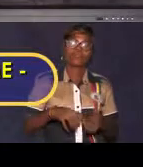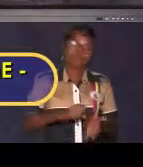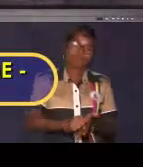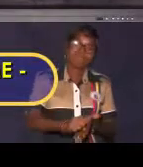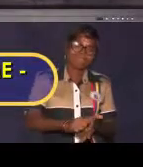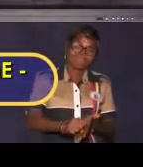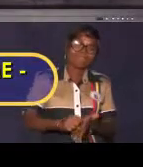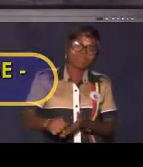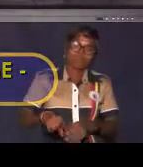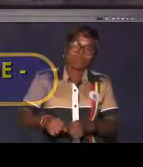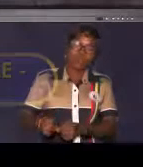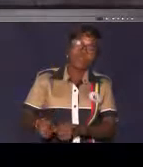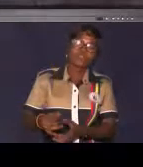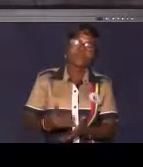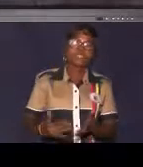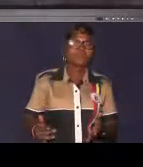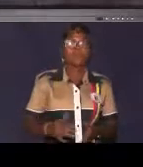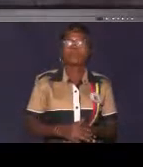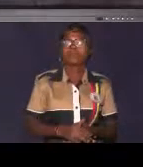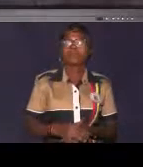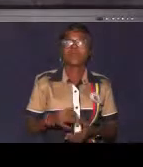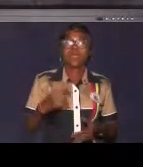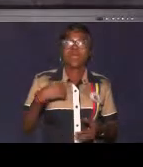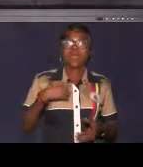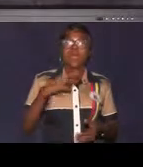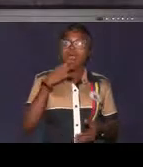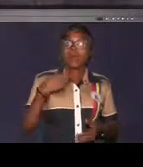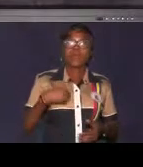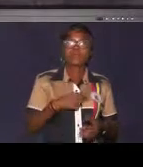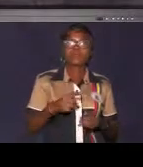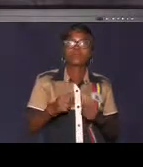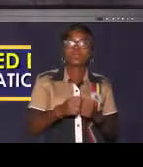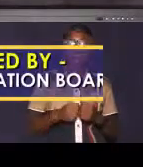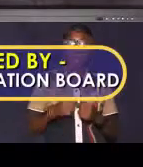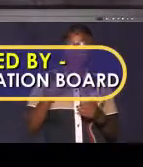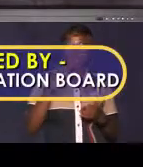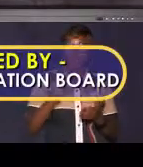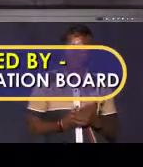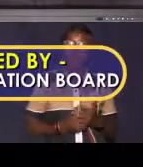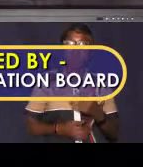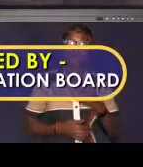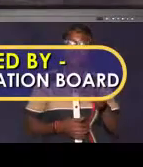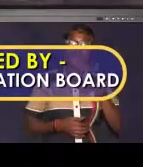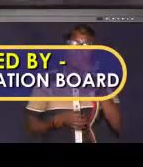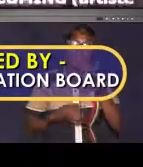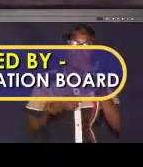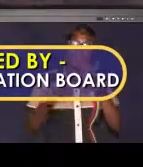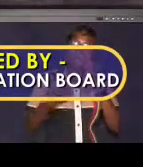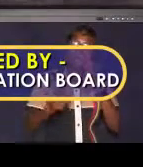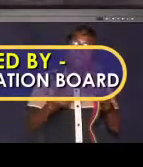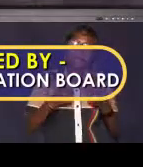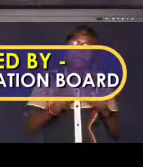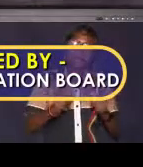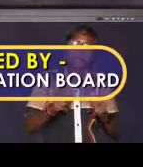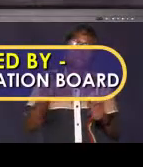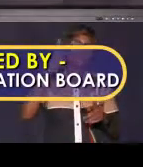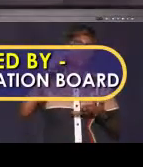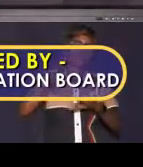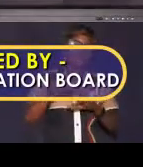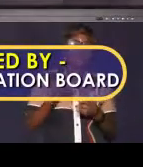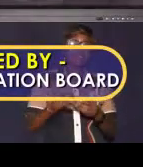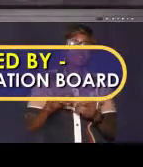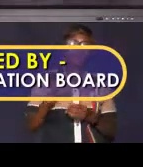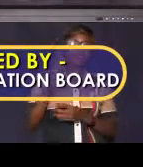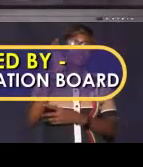to crushing something into smaller pieces. Are we together? Good. Let's look at